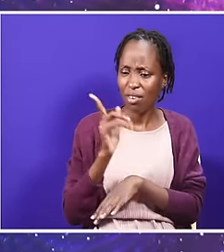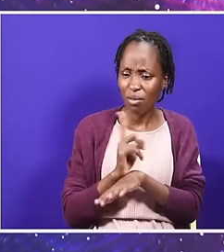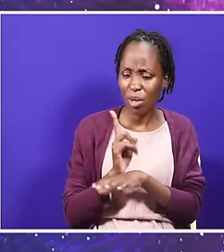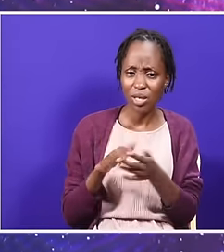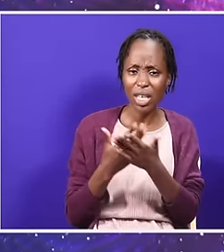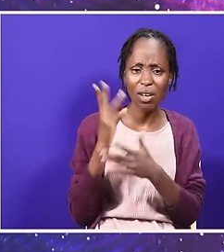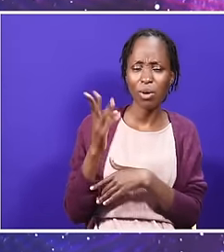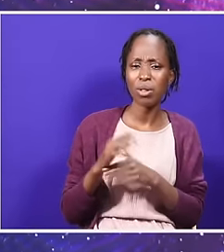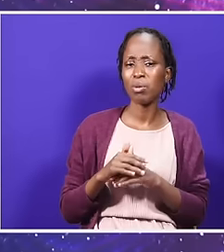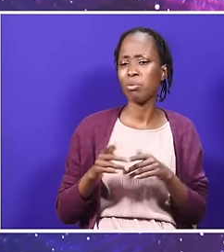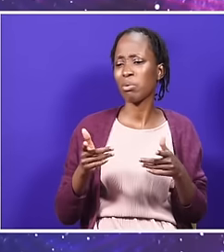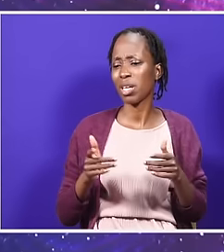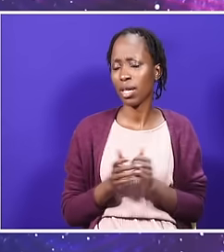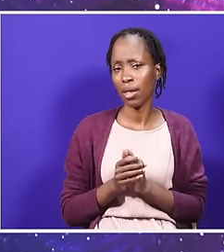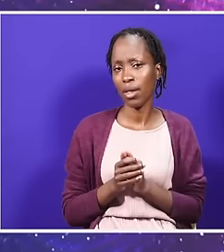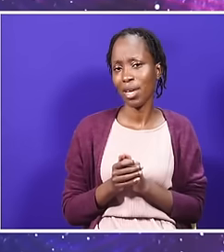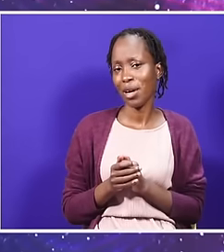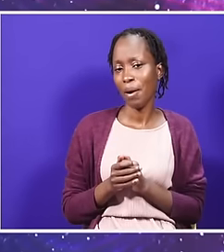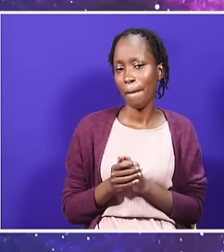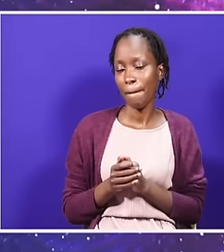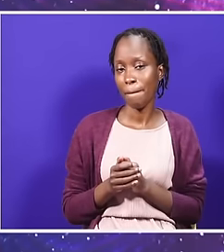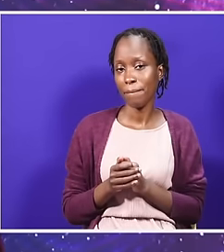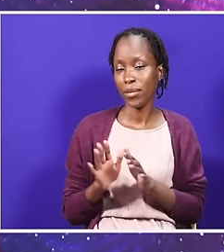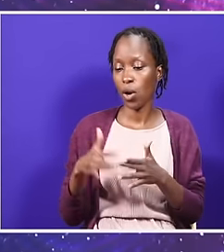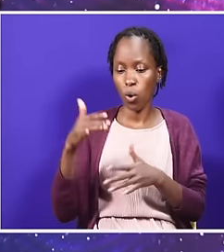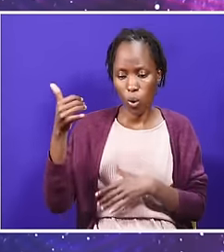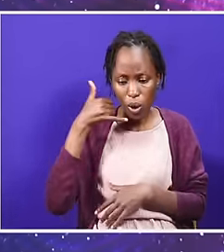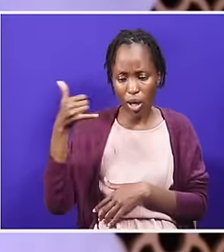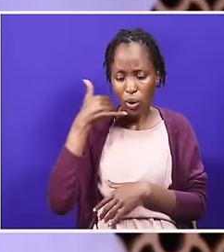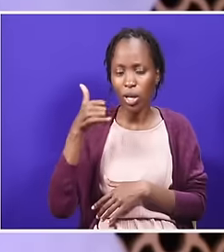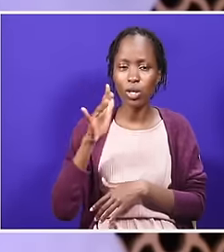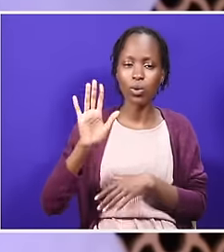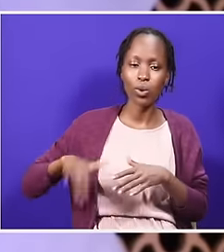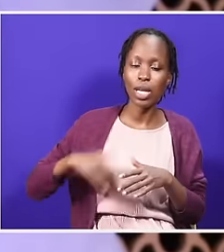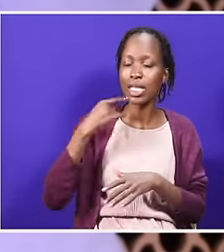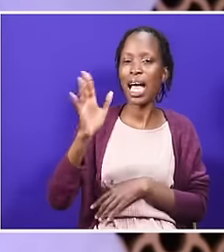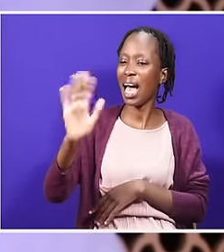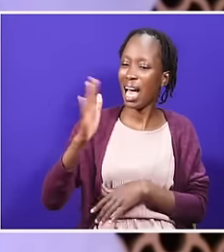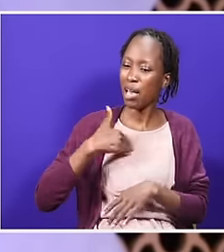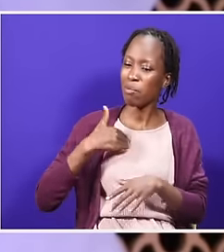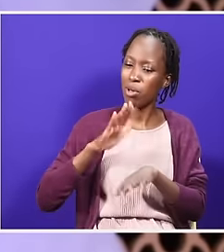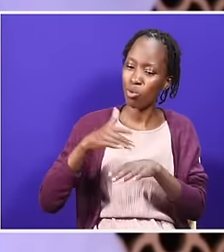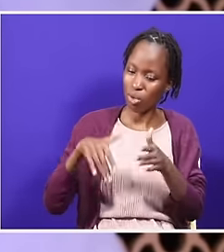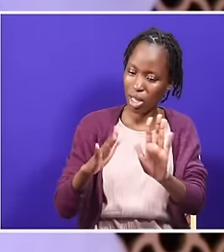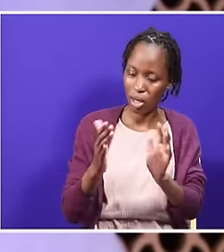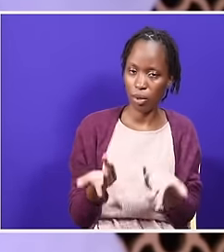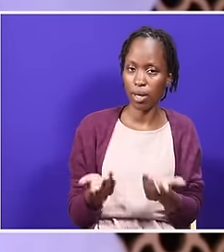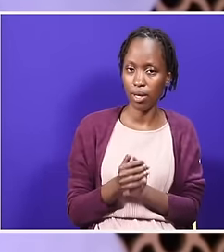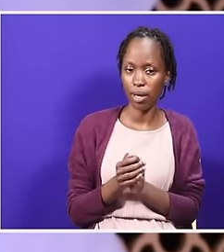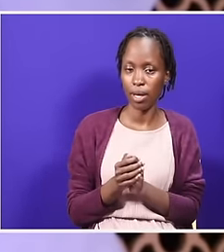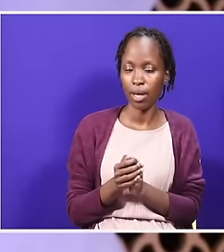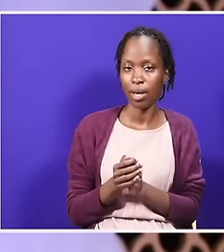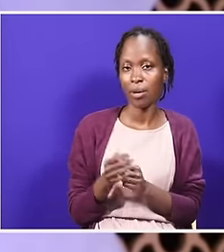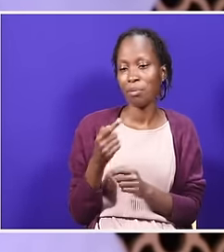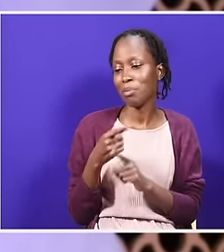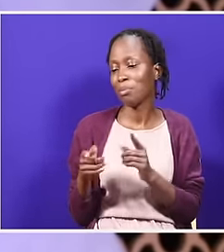Lemuru. We're not even on the way. Or they're calling and we're late and we say, I'm on the way.